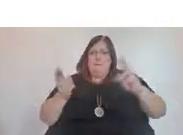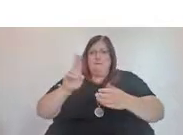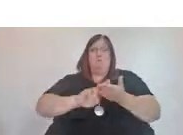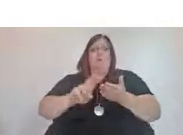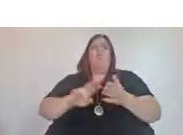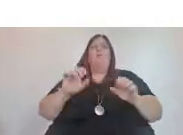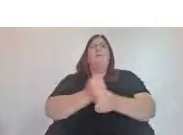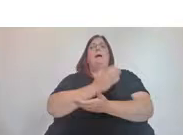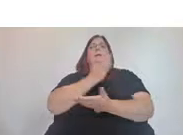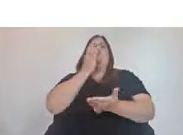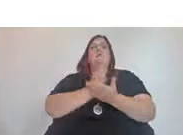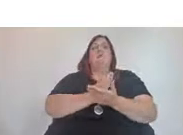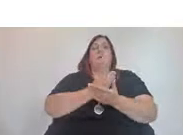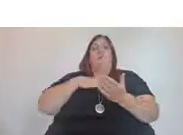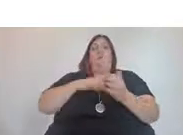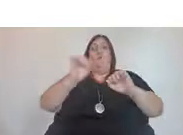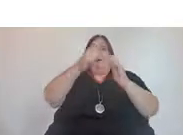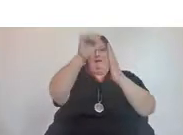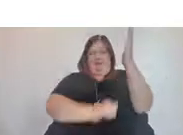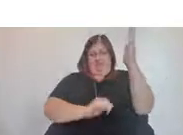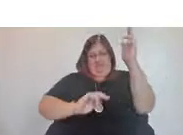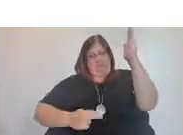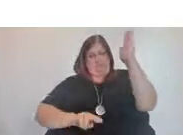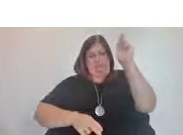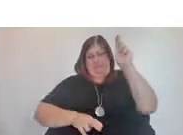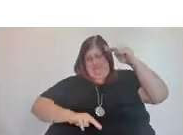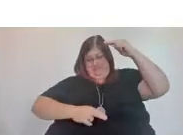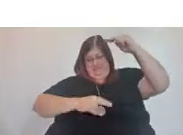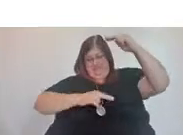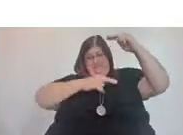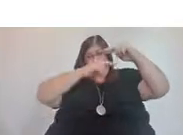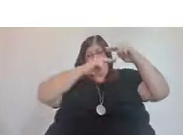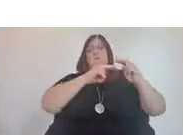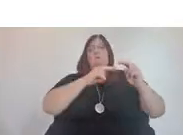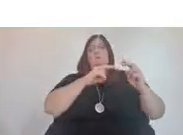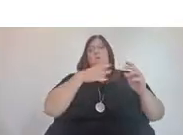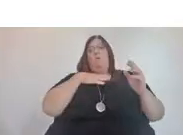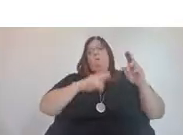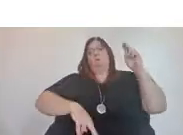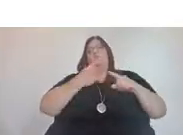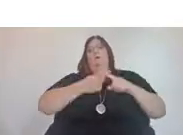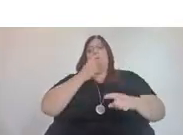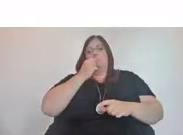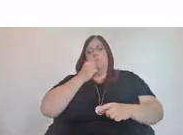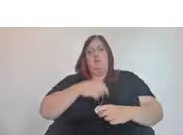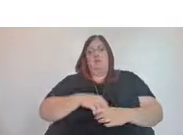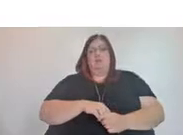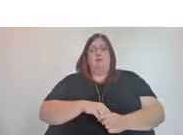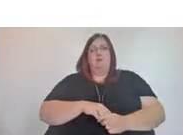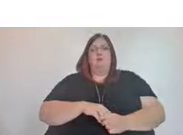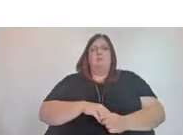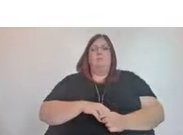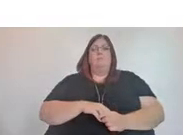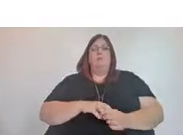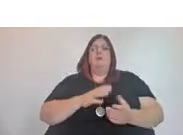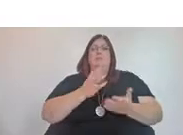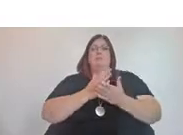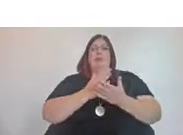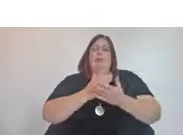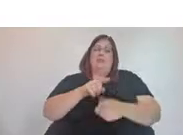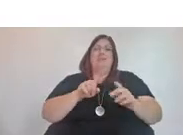one waiting more than a year for a planned care procedure at any of our providers. We have thousands waiting now, which is very similar